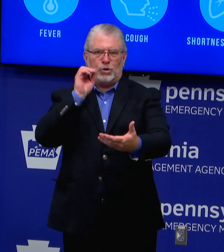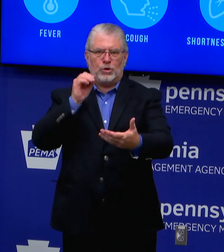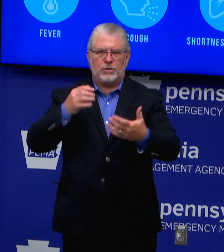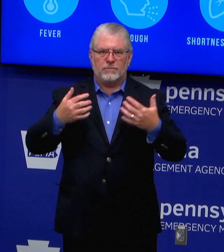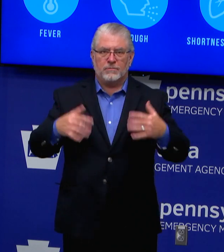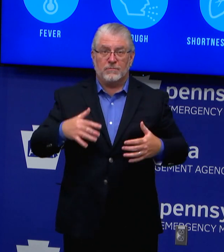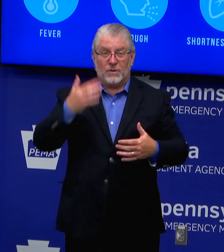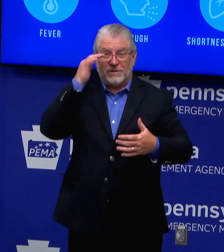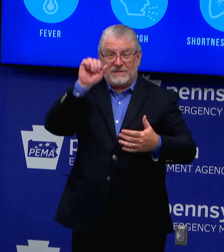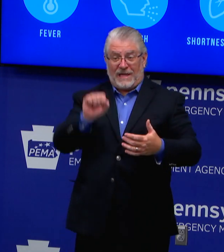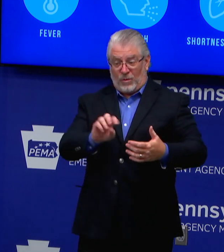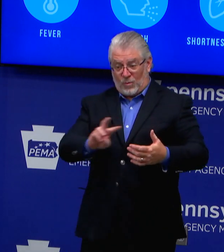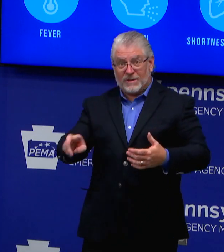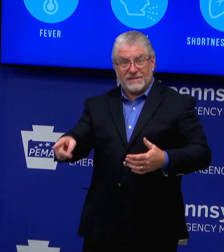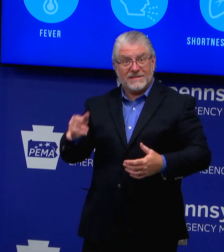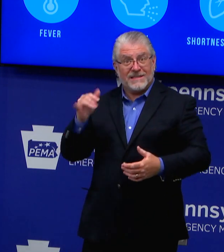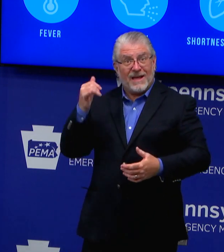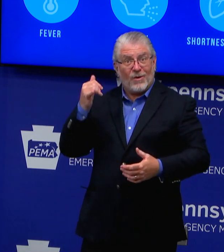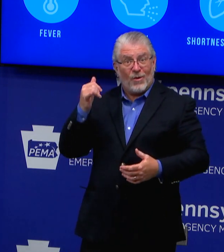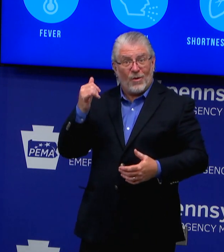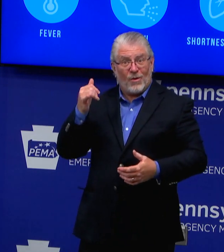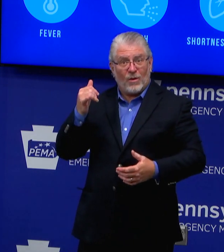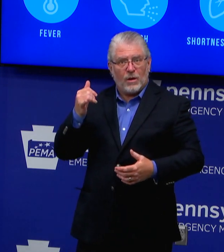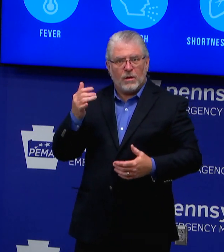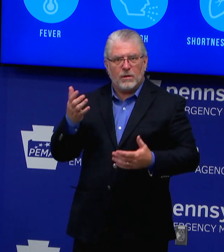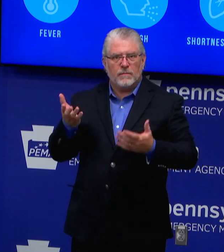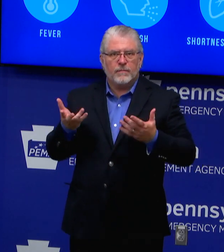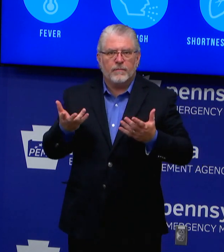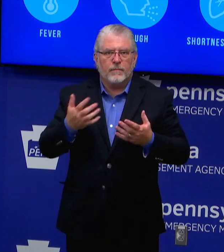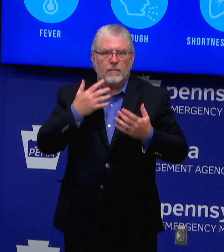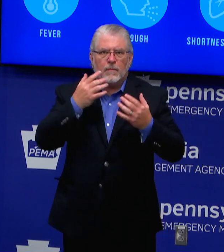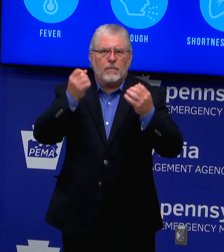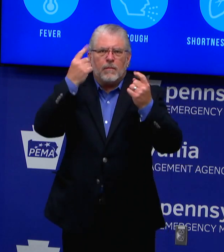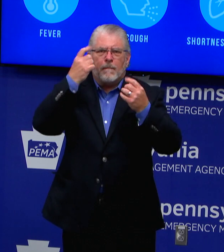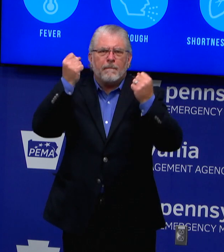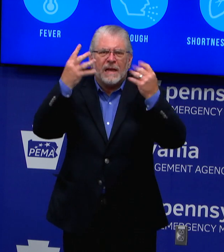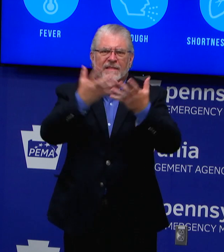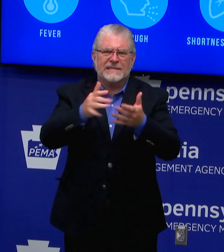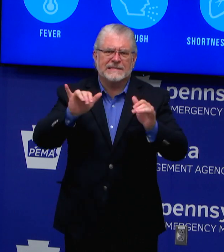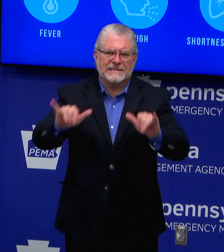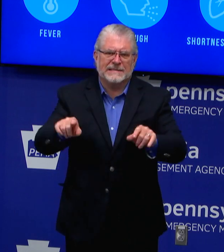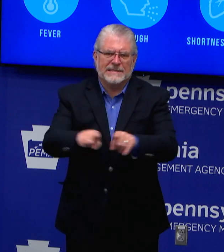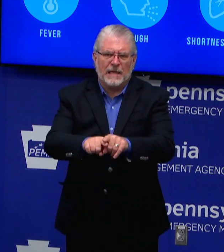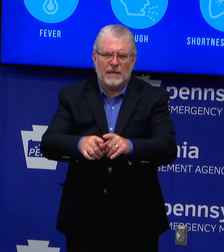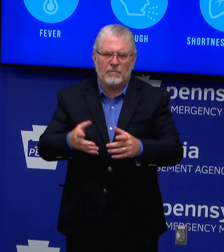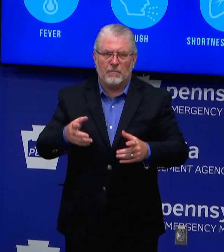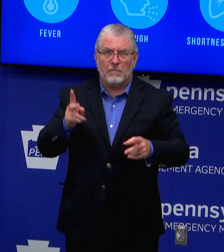phase, but so many things haven't changed because people still are looking to feel confident.